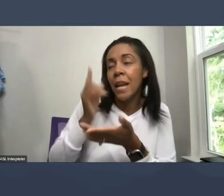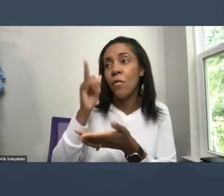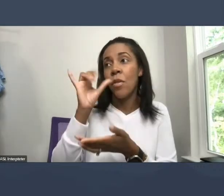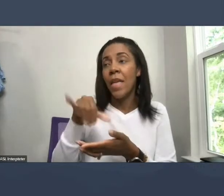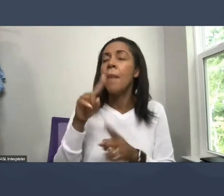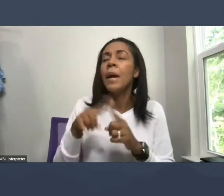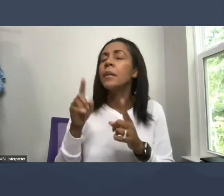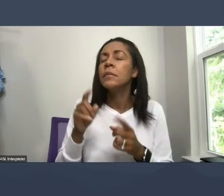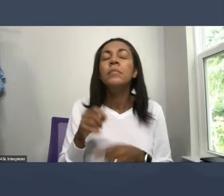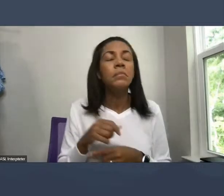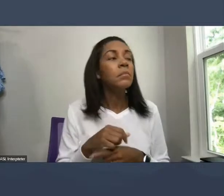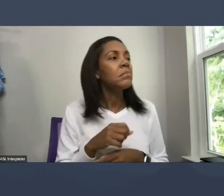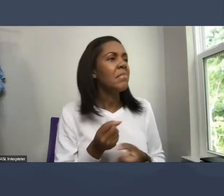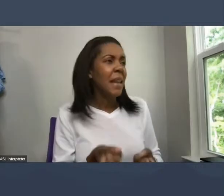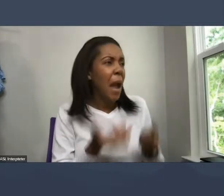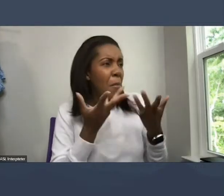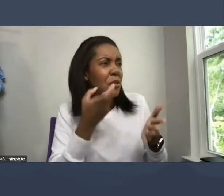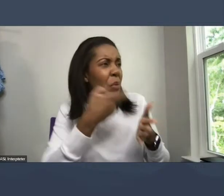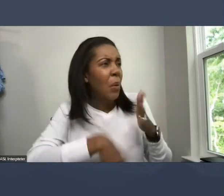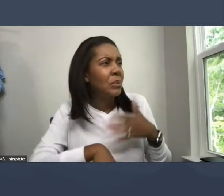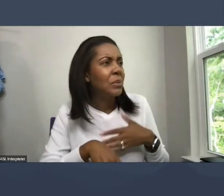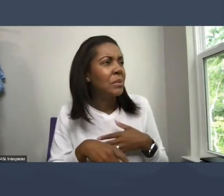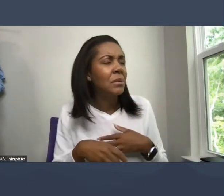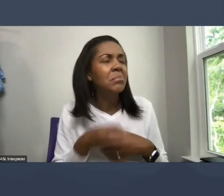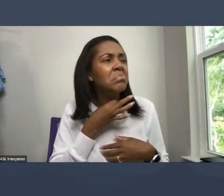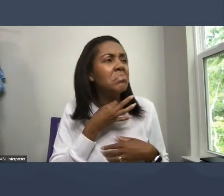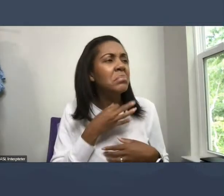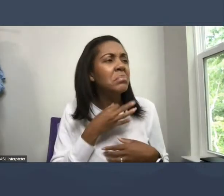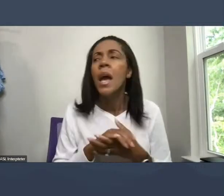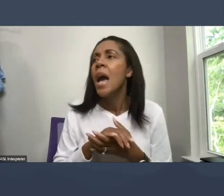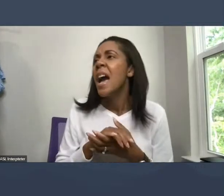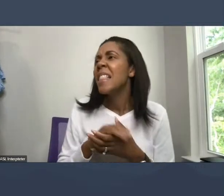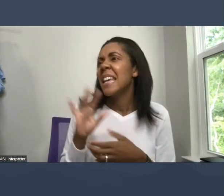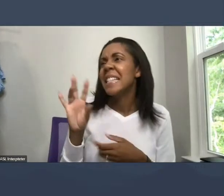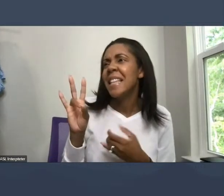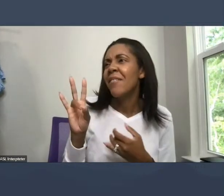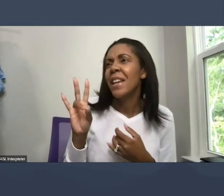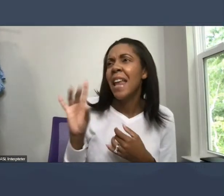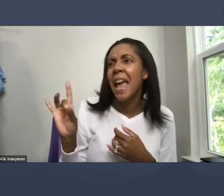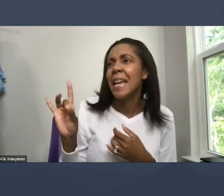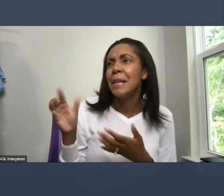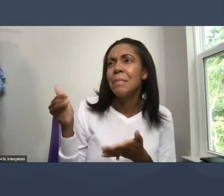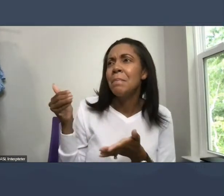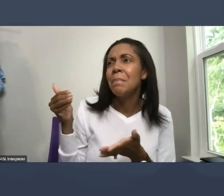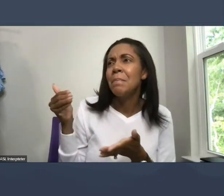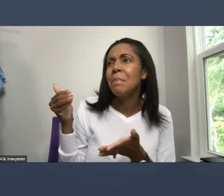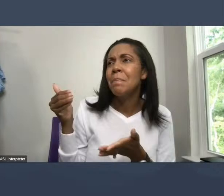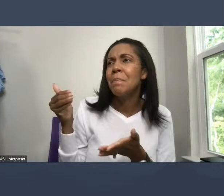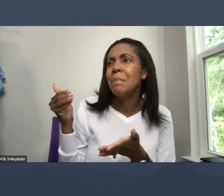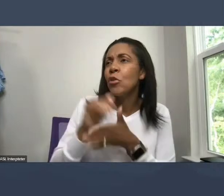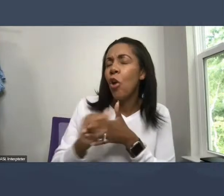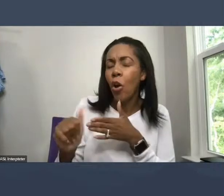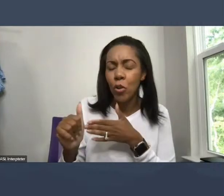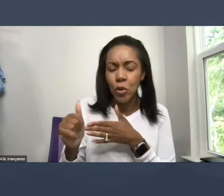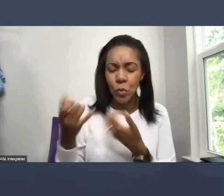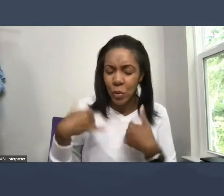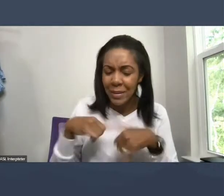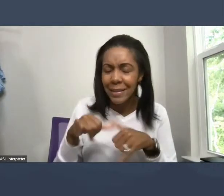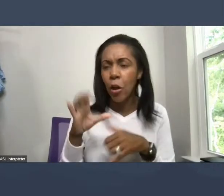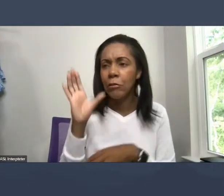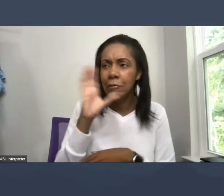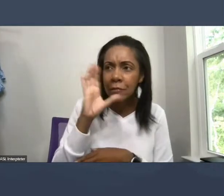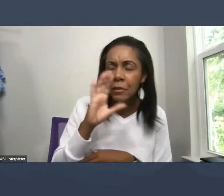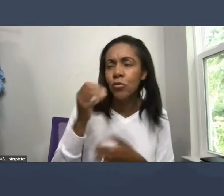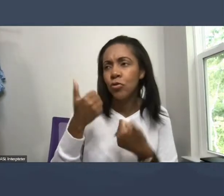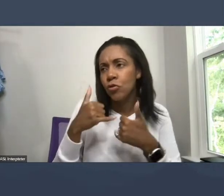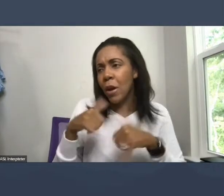how much is that? Just out of curiosity. It's at $7 or $8 million. We're still looking at it, still seeing if we can put the